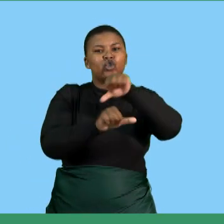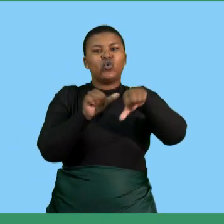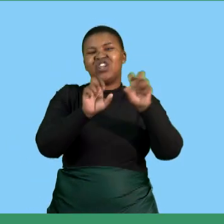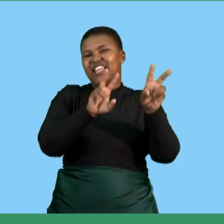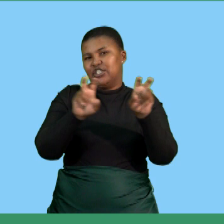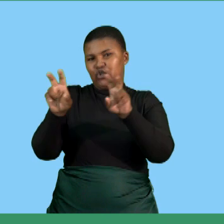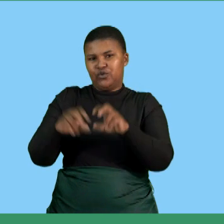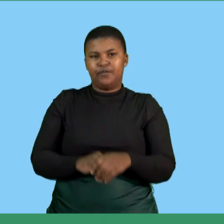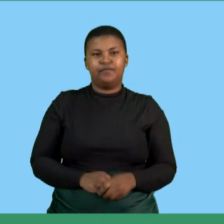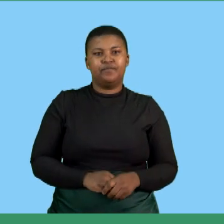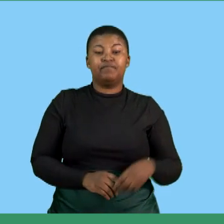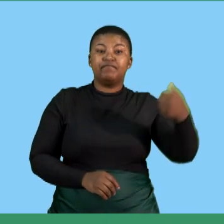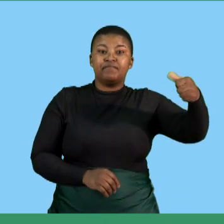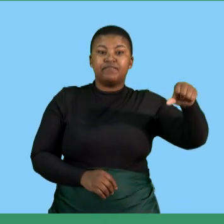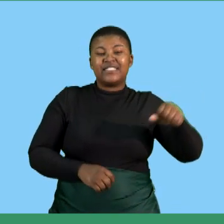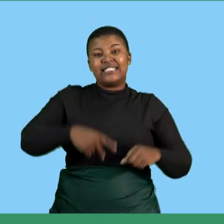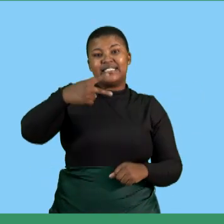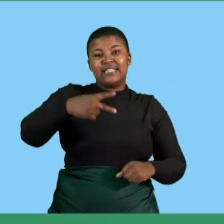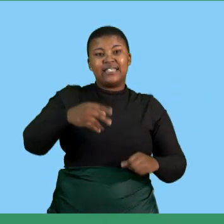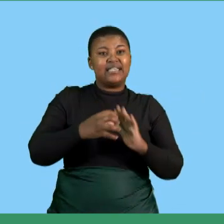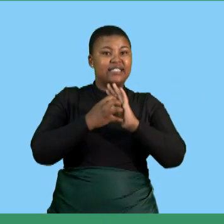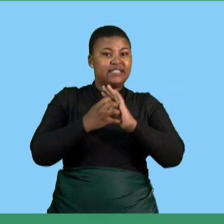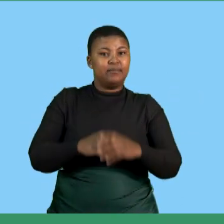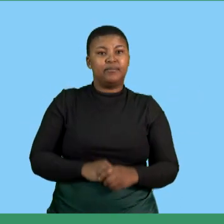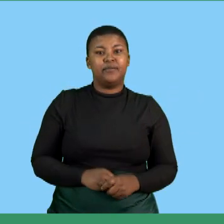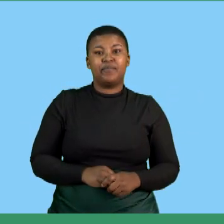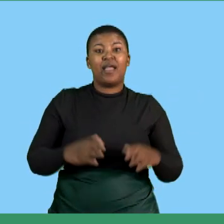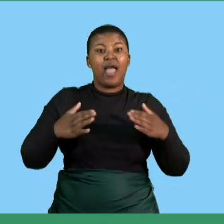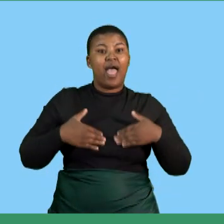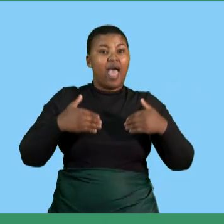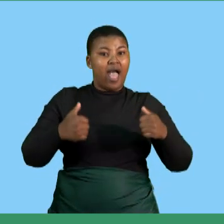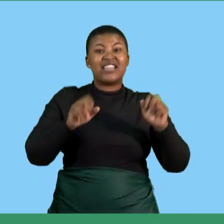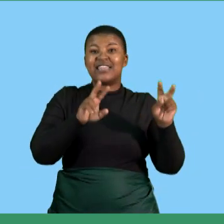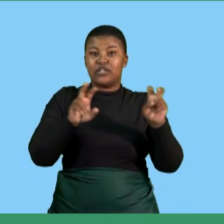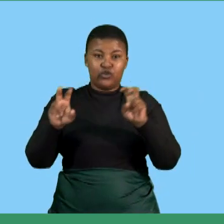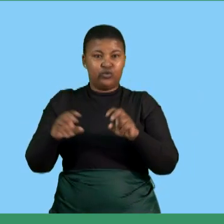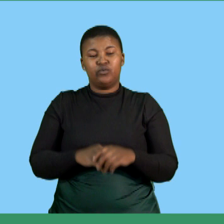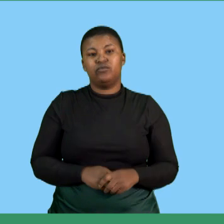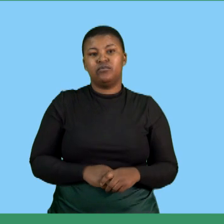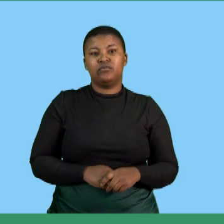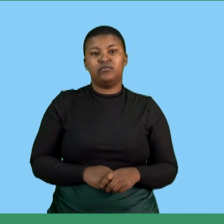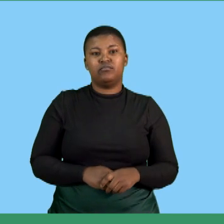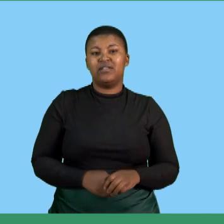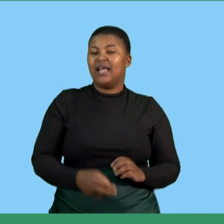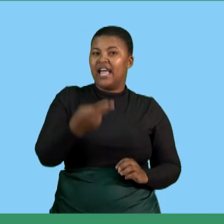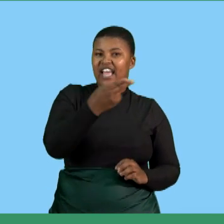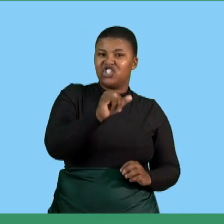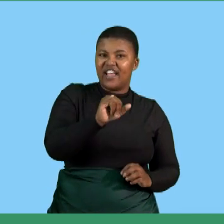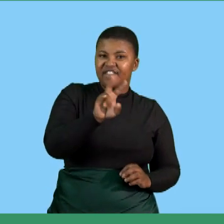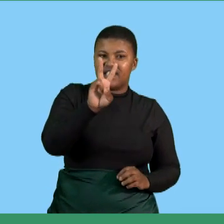of social issues. Our second example here is health issues. Issues such